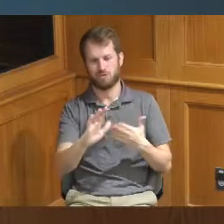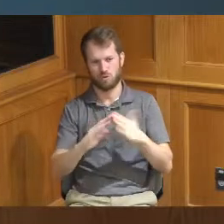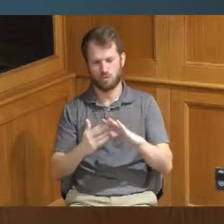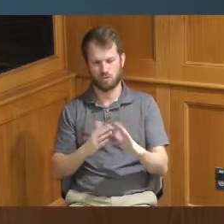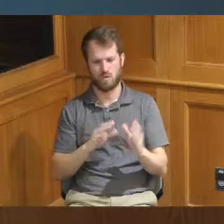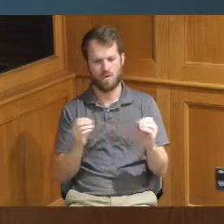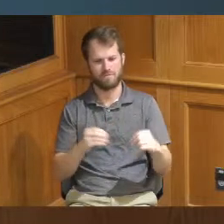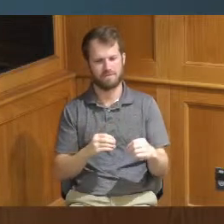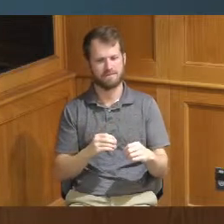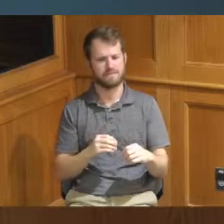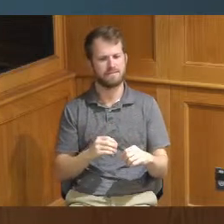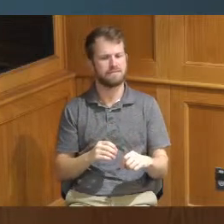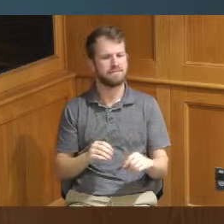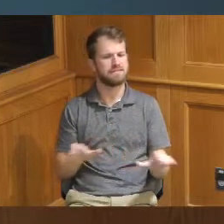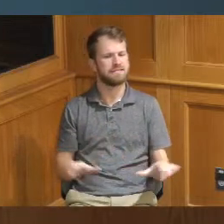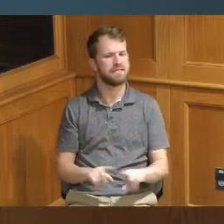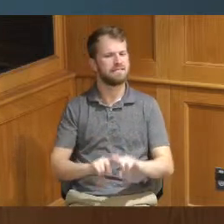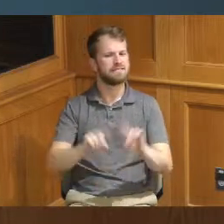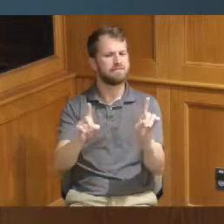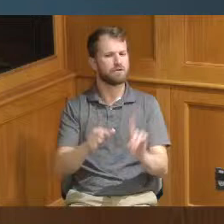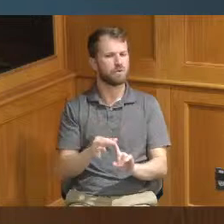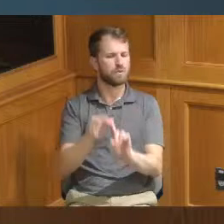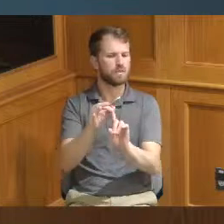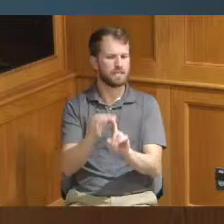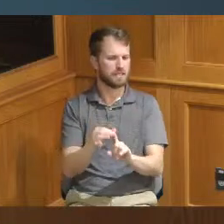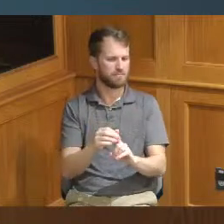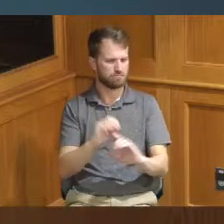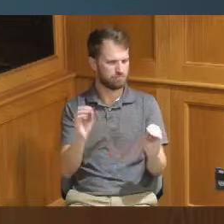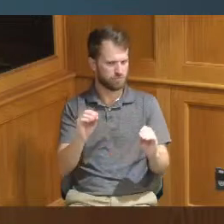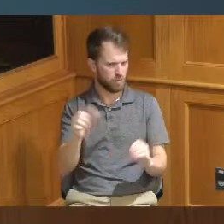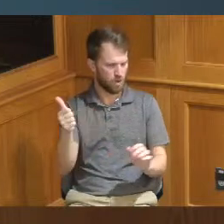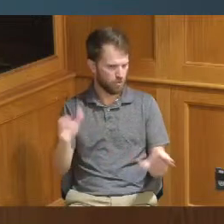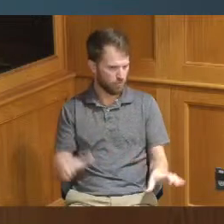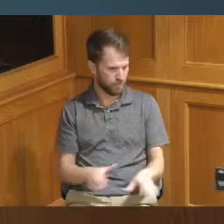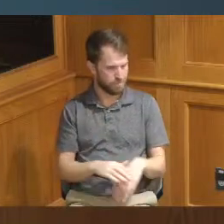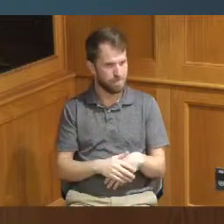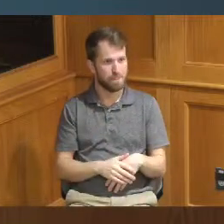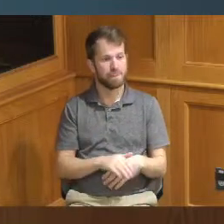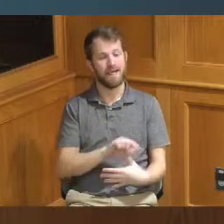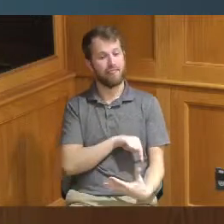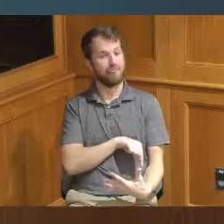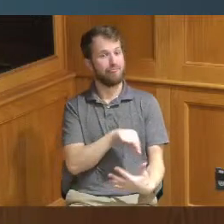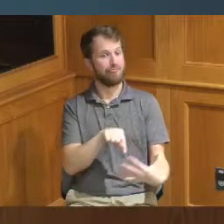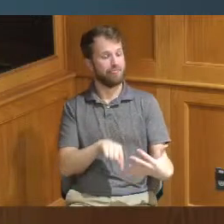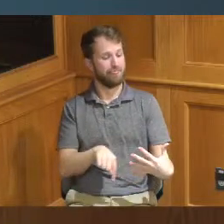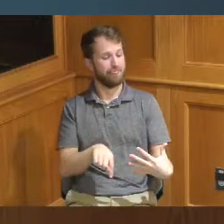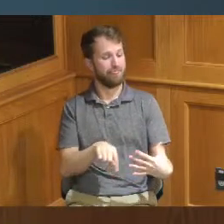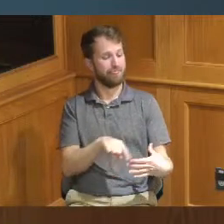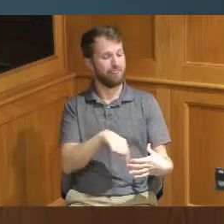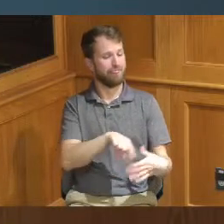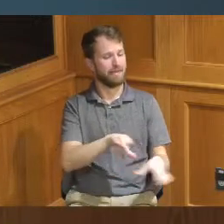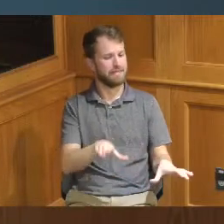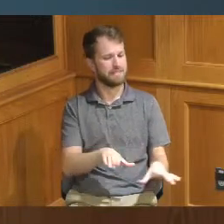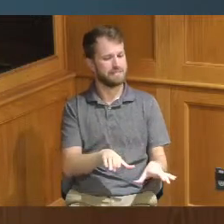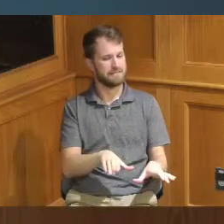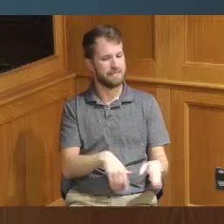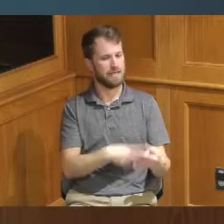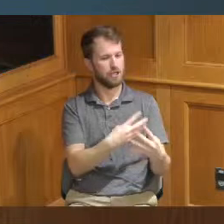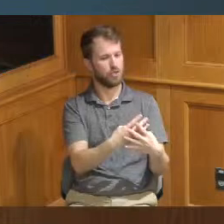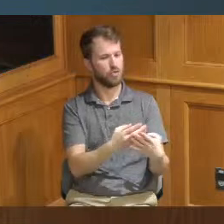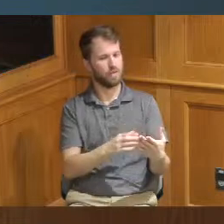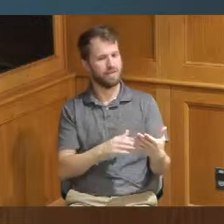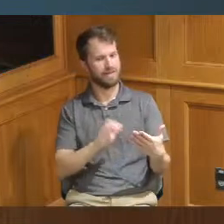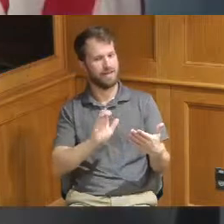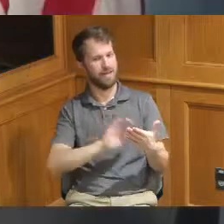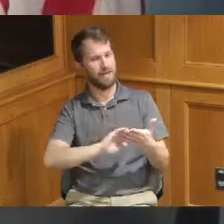different and unique that the county, no one else had done, and they were able to put reentry folks to be